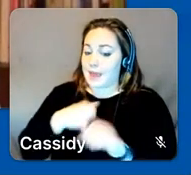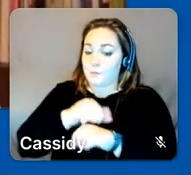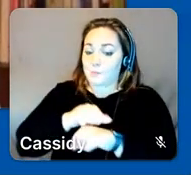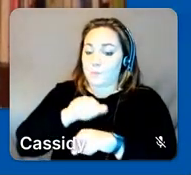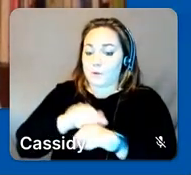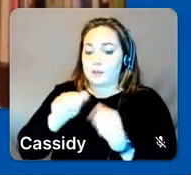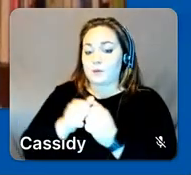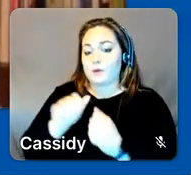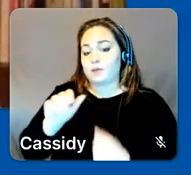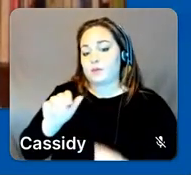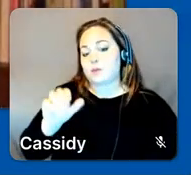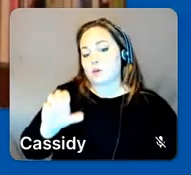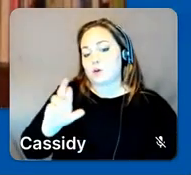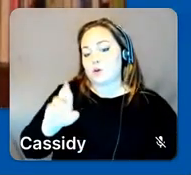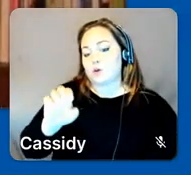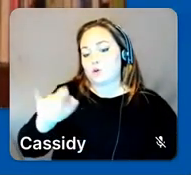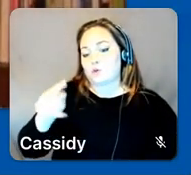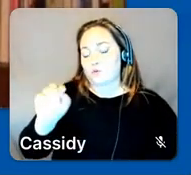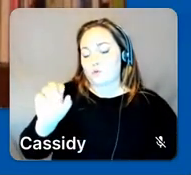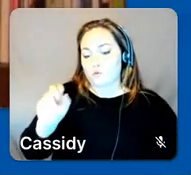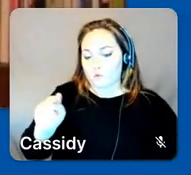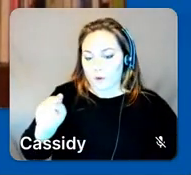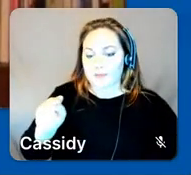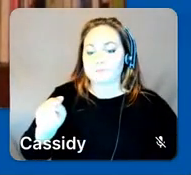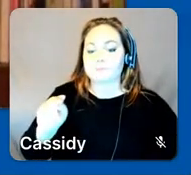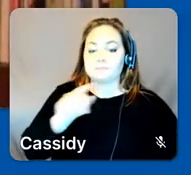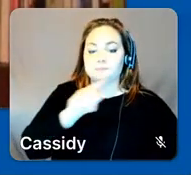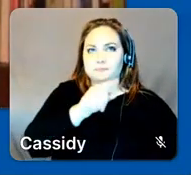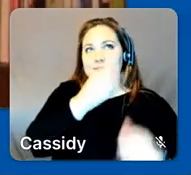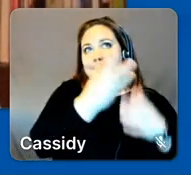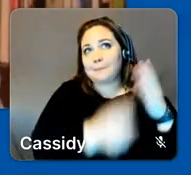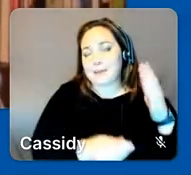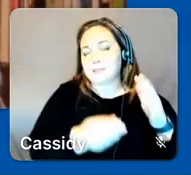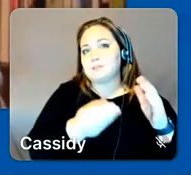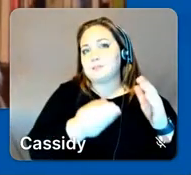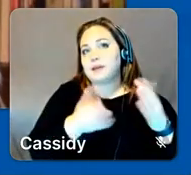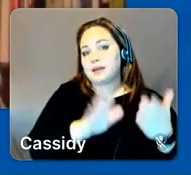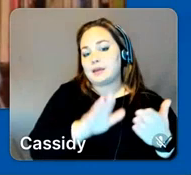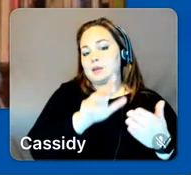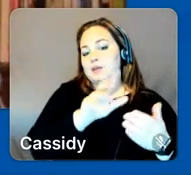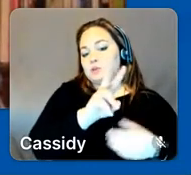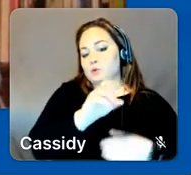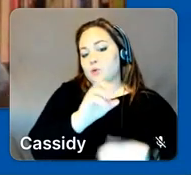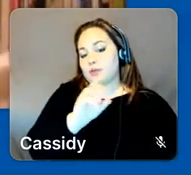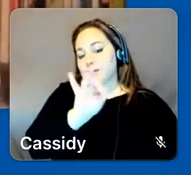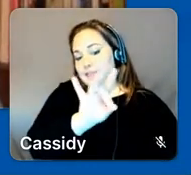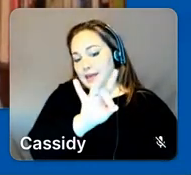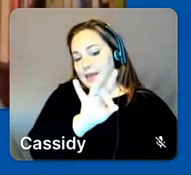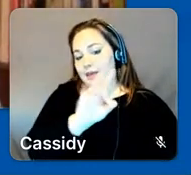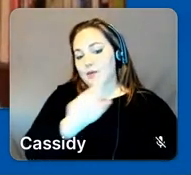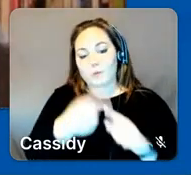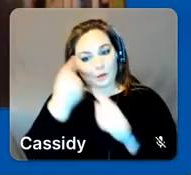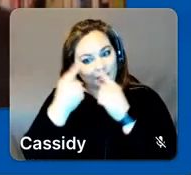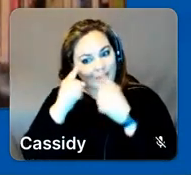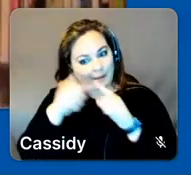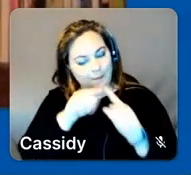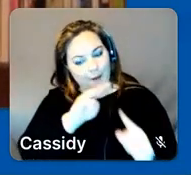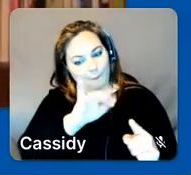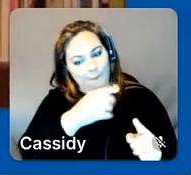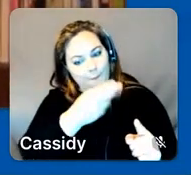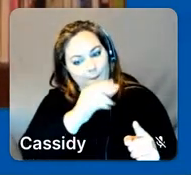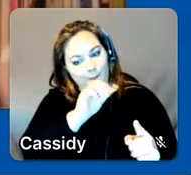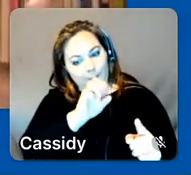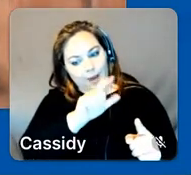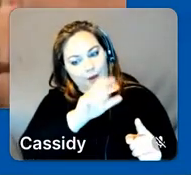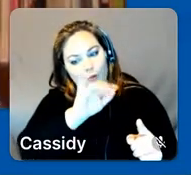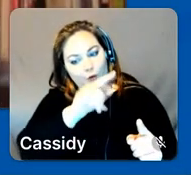Crichton estate. And so Michael Crichton passed away in 2008. And, you know, when you think of Michael Crichton, you think of just kind of a